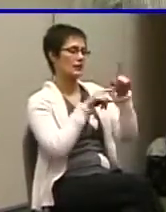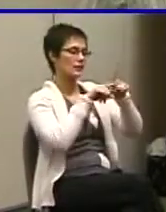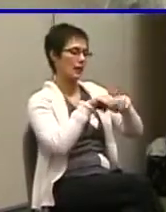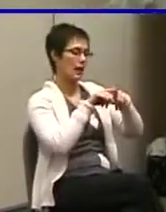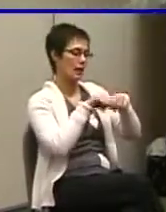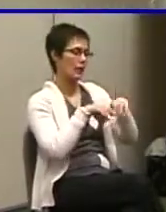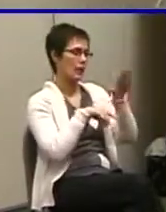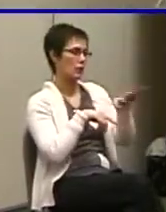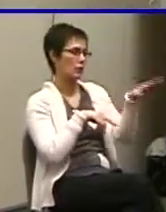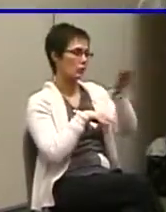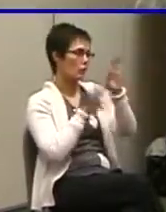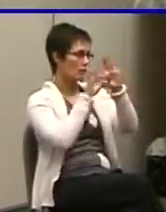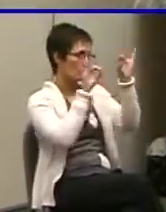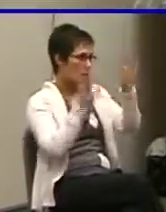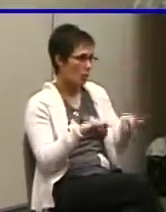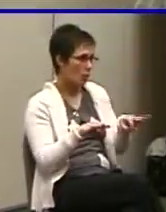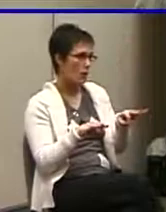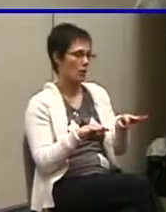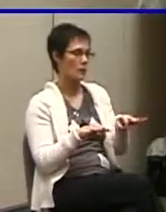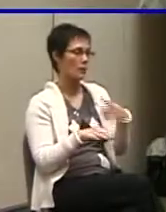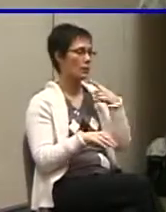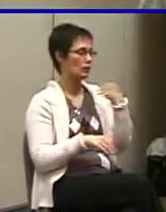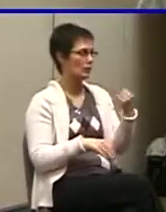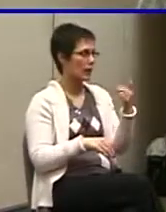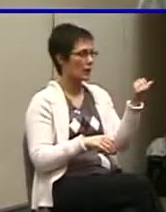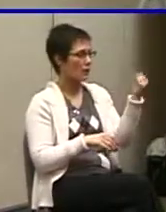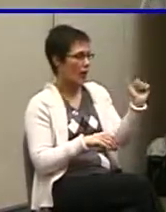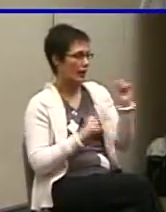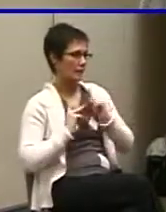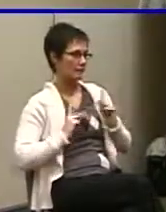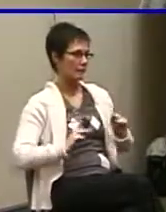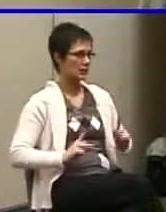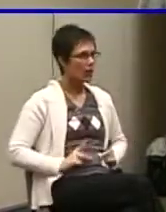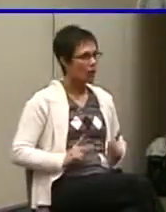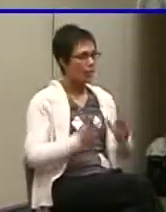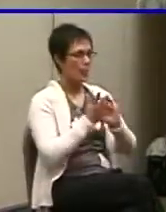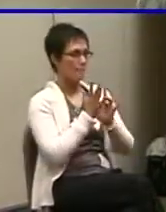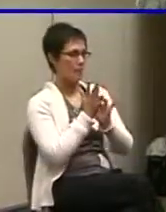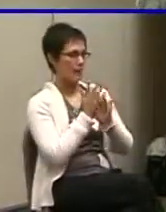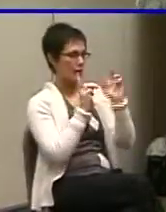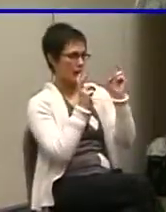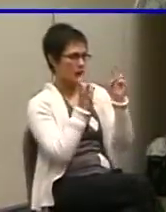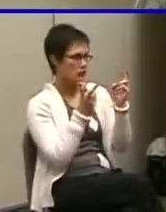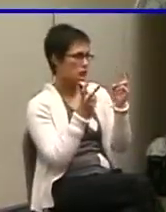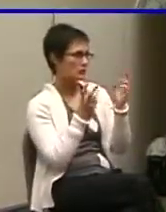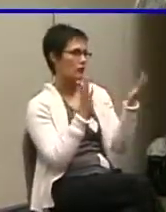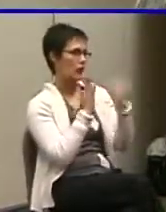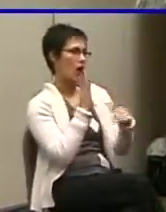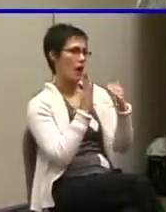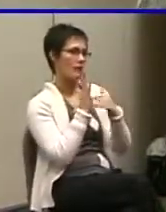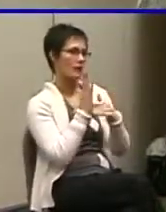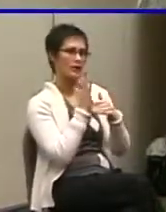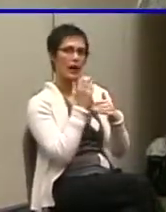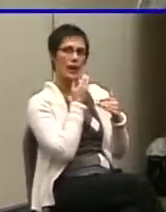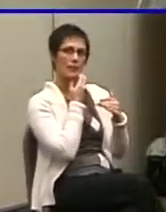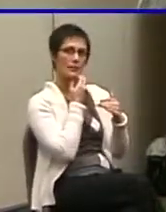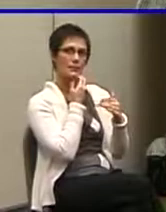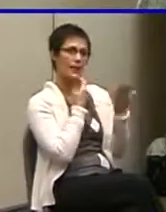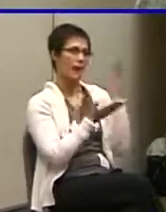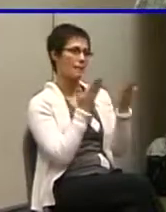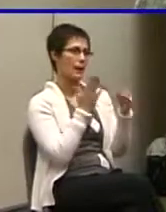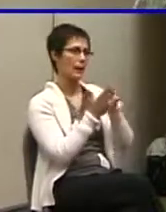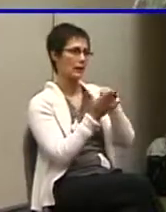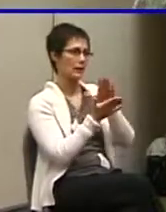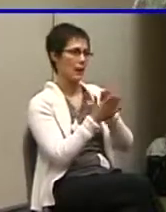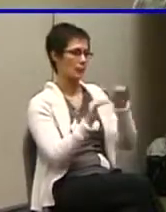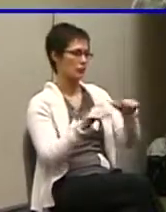you use, some forms will talk about, are there any physical, medical kinds of issues. Oftentimes there I might put in, this is a child